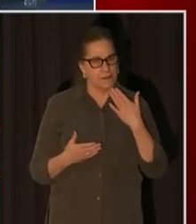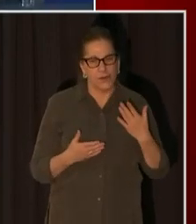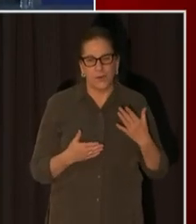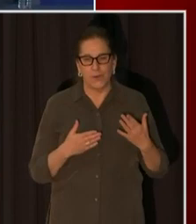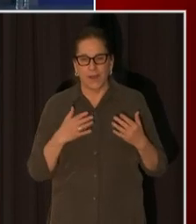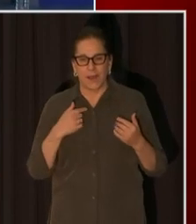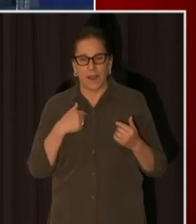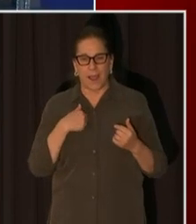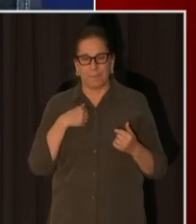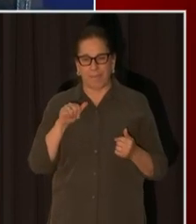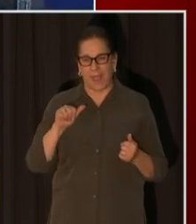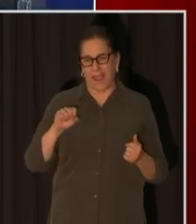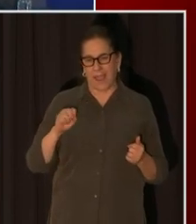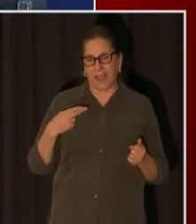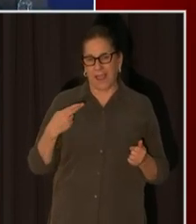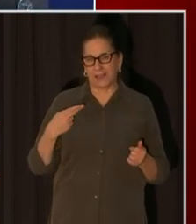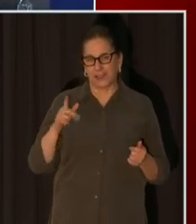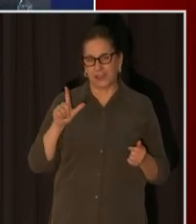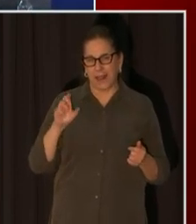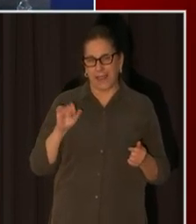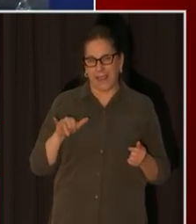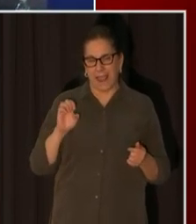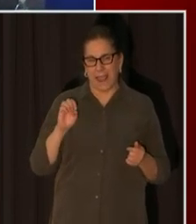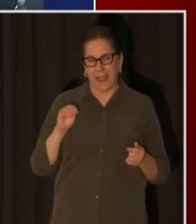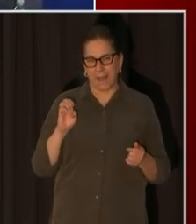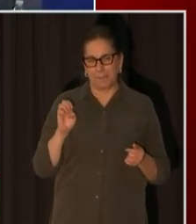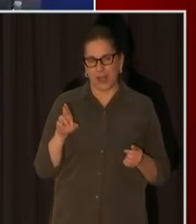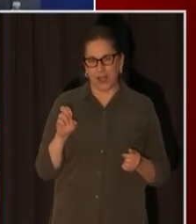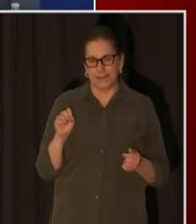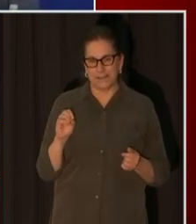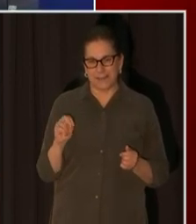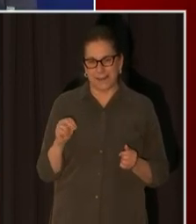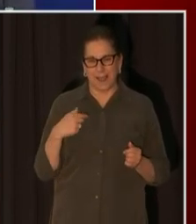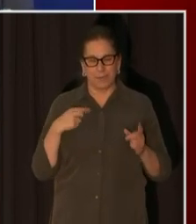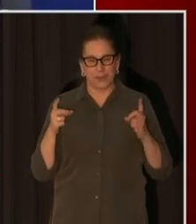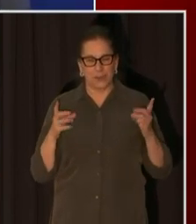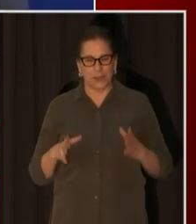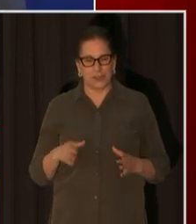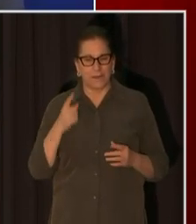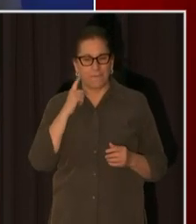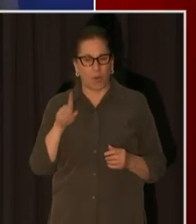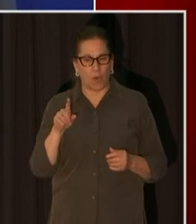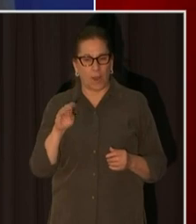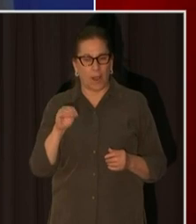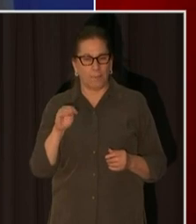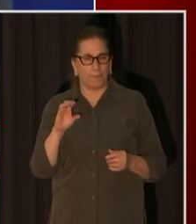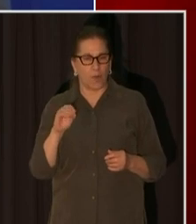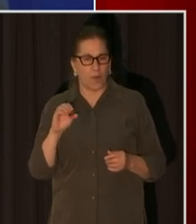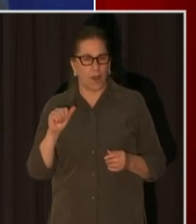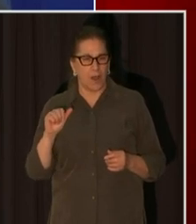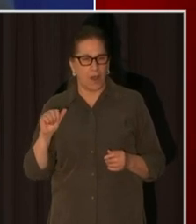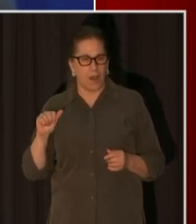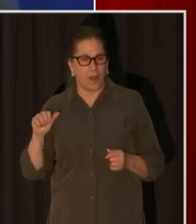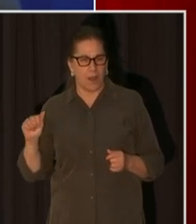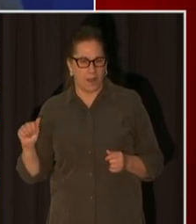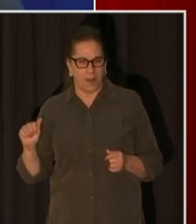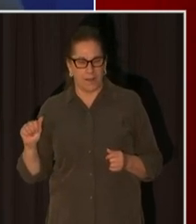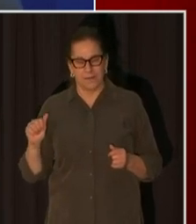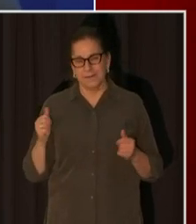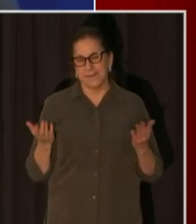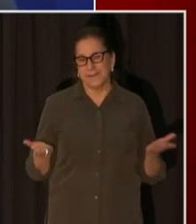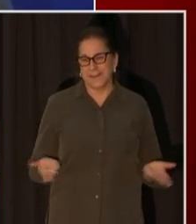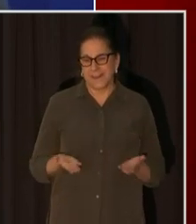Director Emerson, who's been working for weeks, months, and years on these very issues that you highlighted.